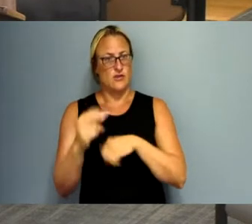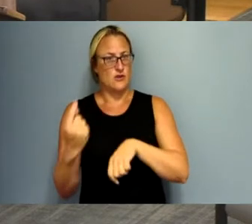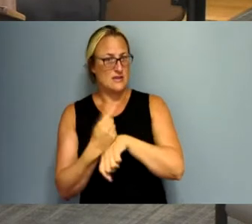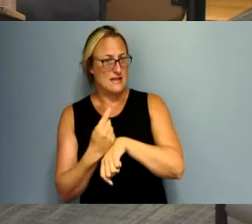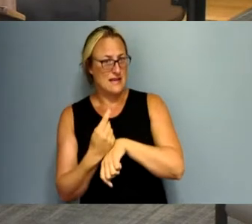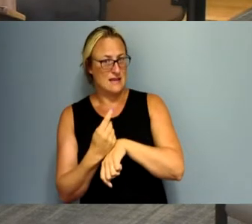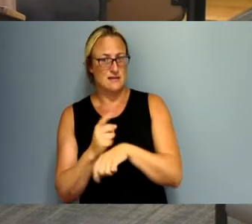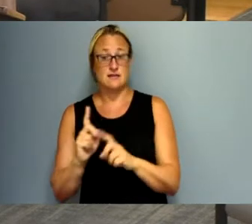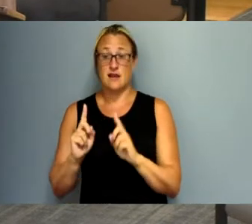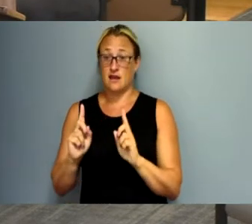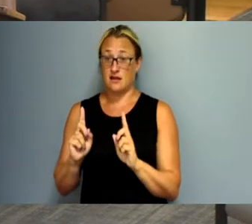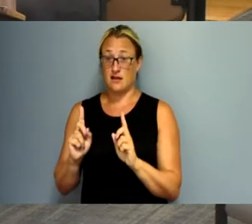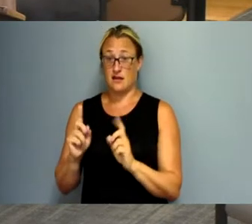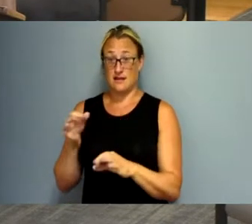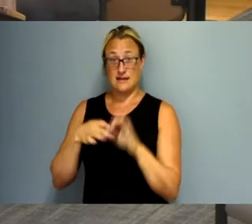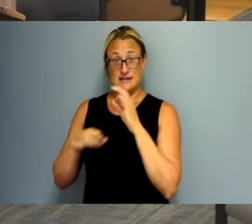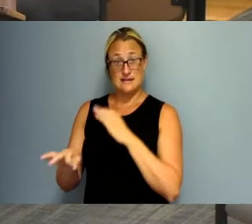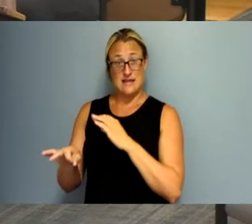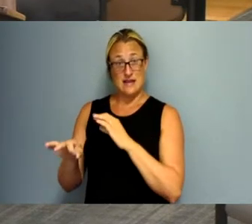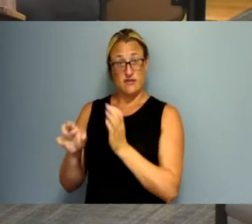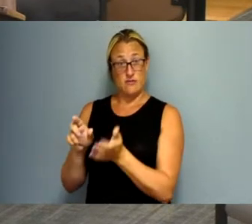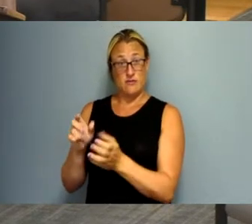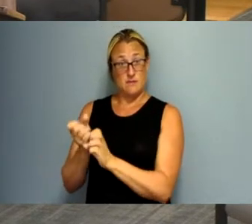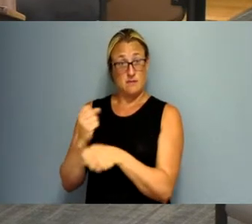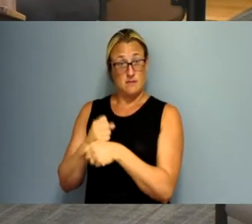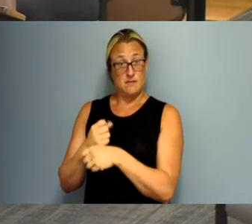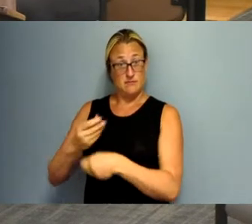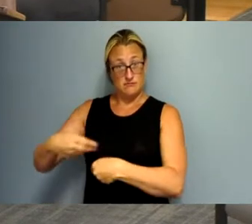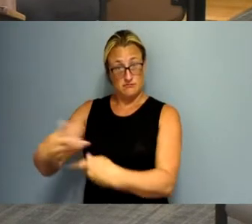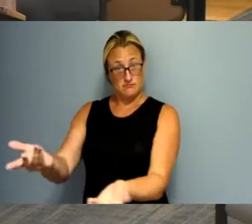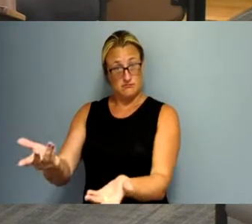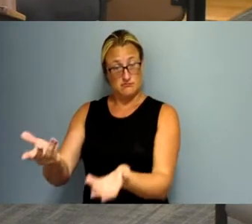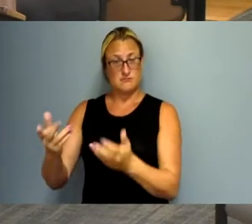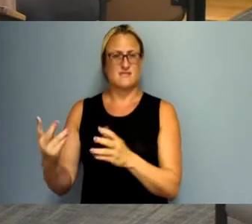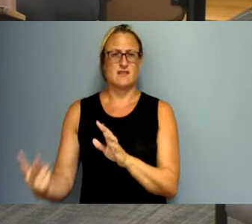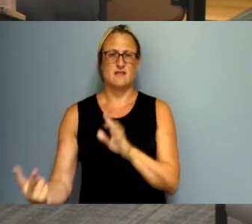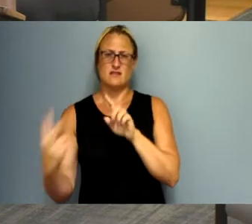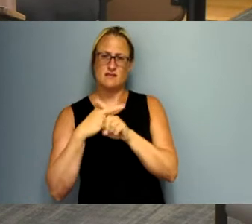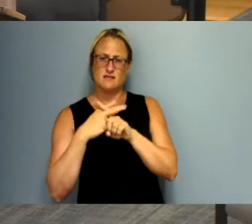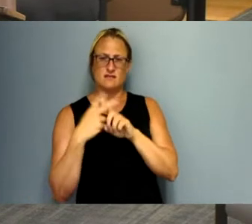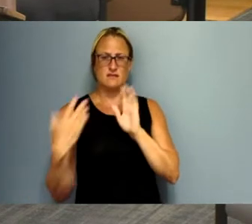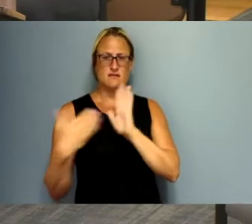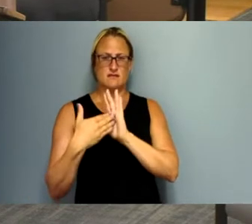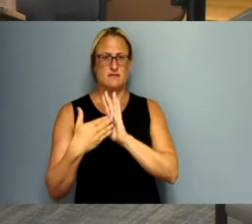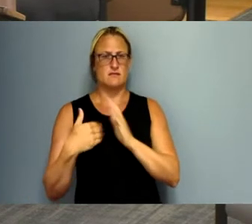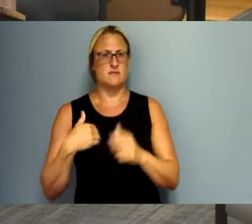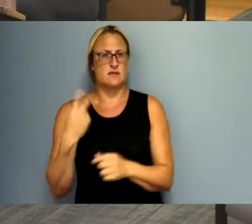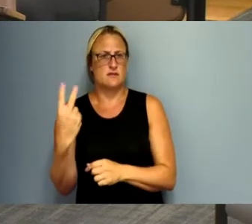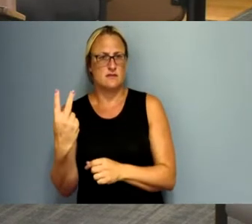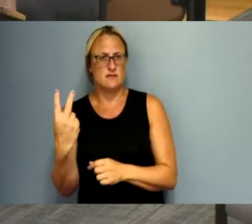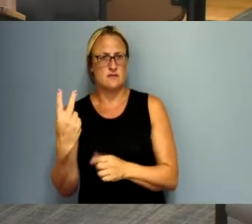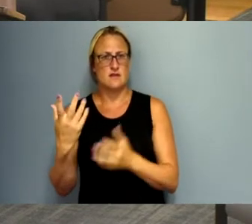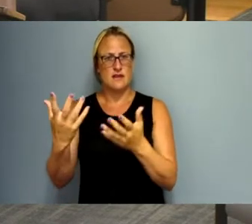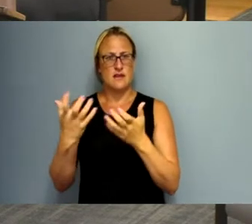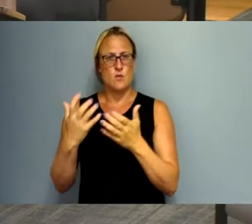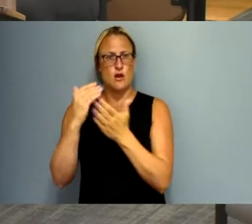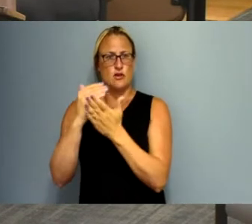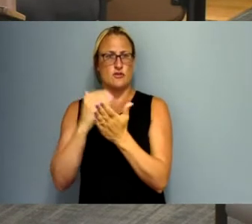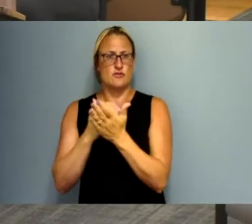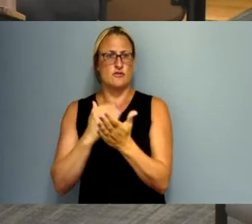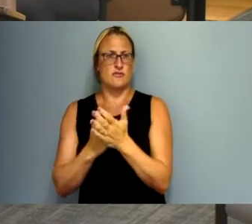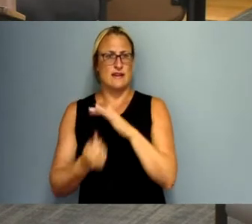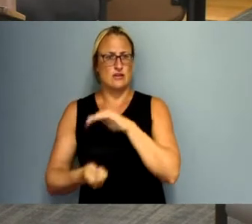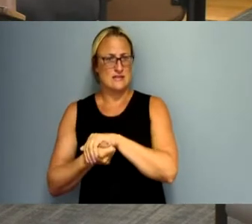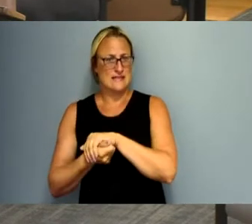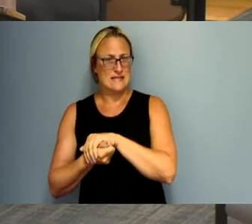producing the records, Bucks County filed two lawsuits against me, seeking to overturn the appeals and keep the records hidden. Your actions